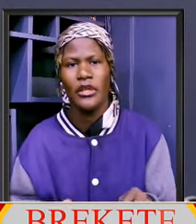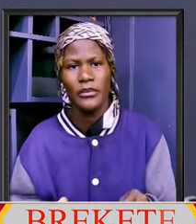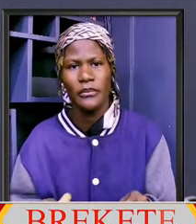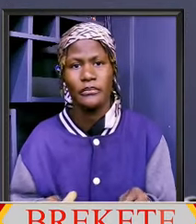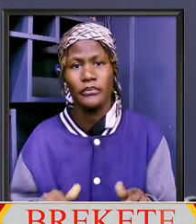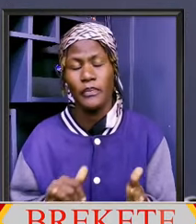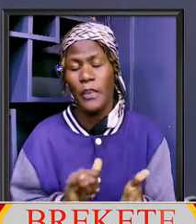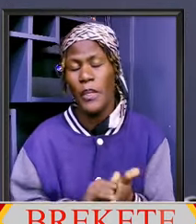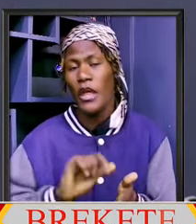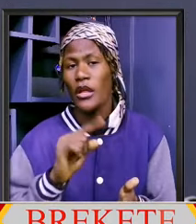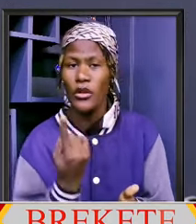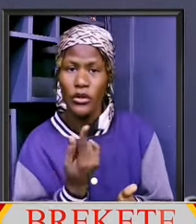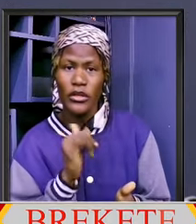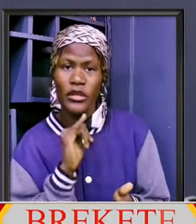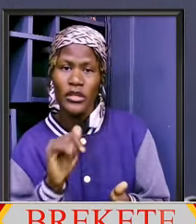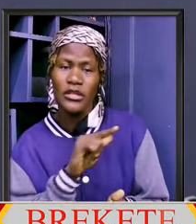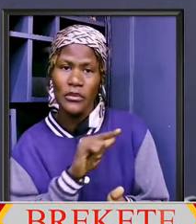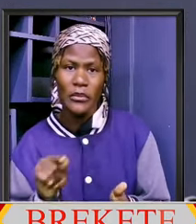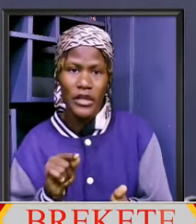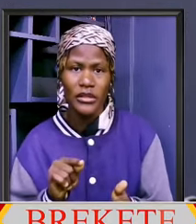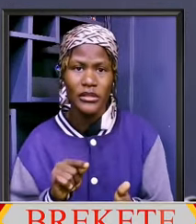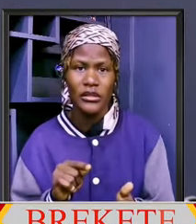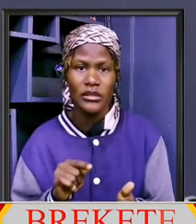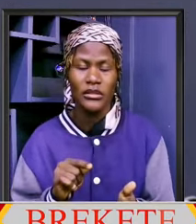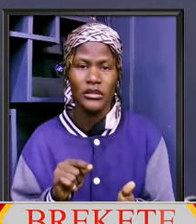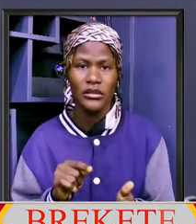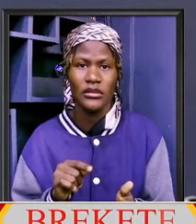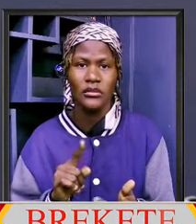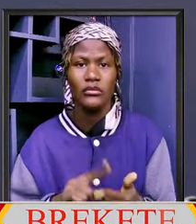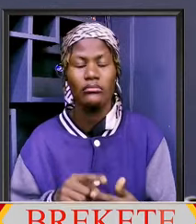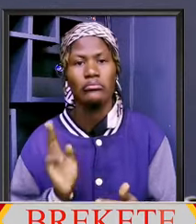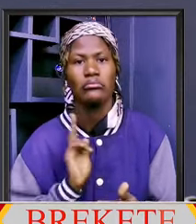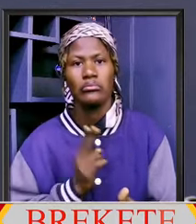That alone a minus it be to us. Although I like